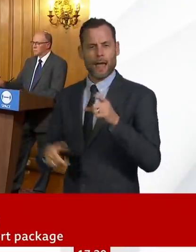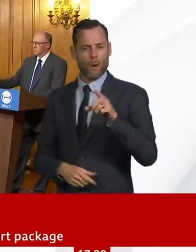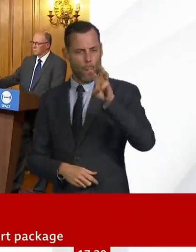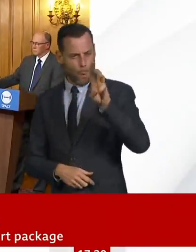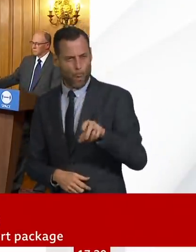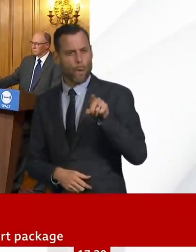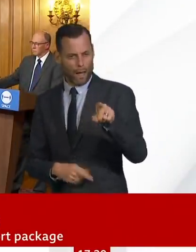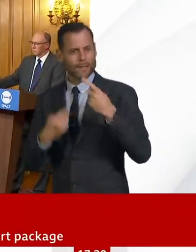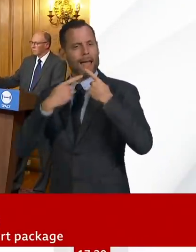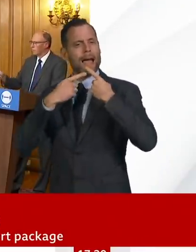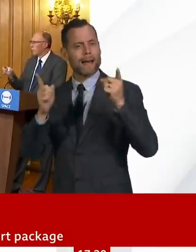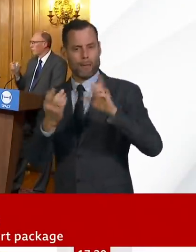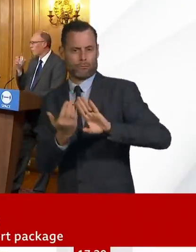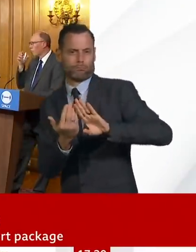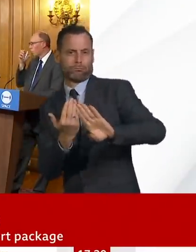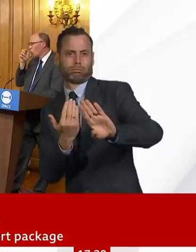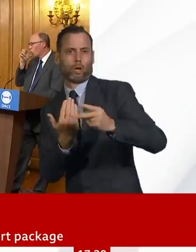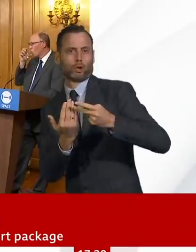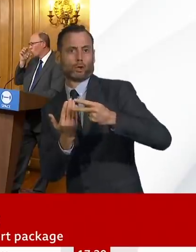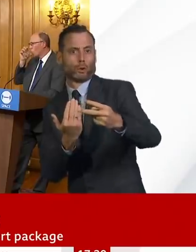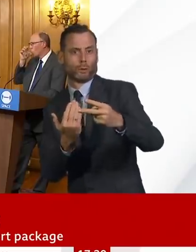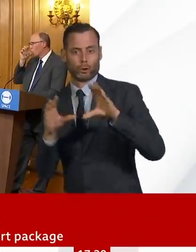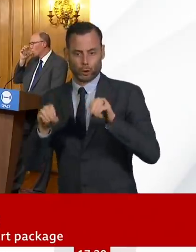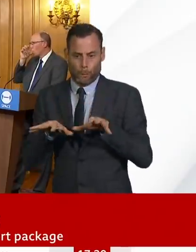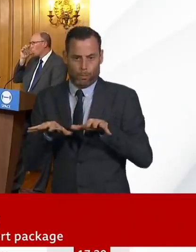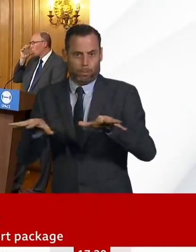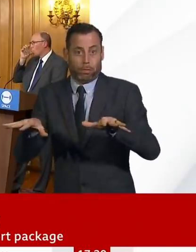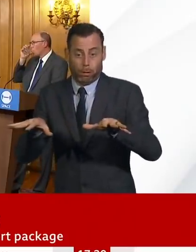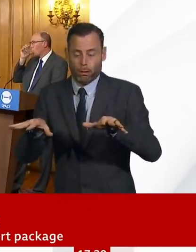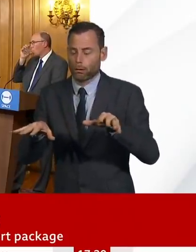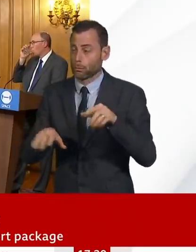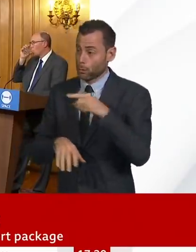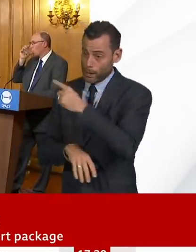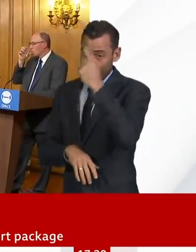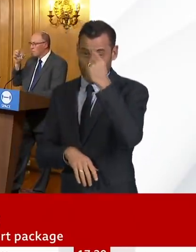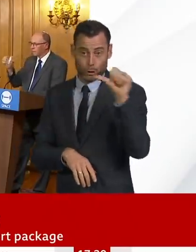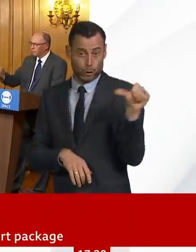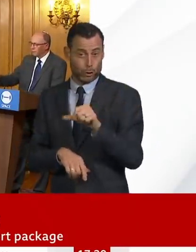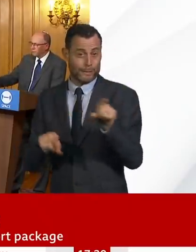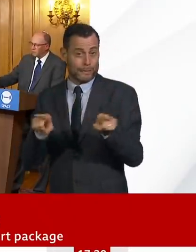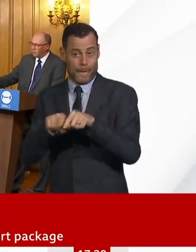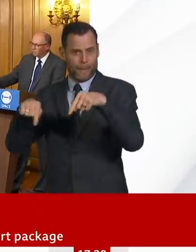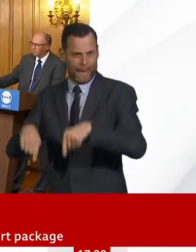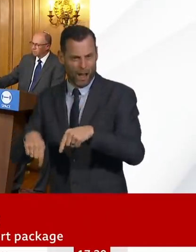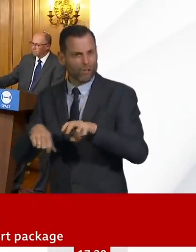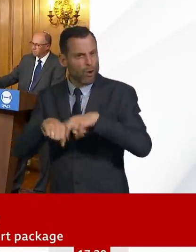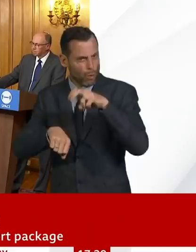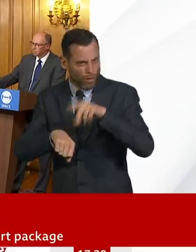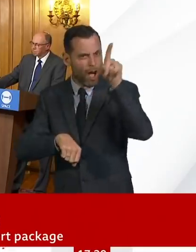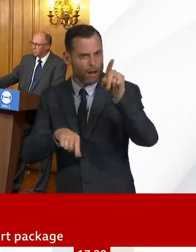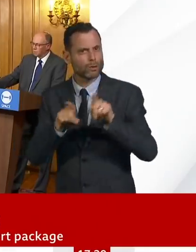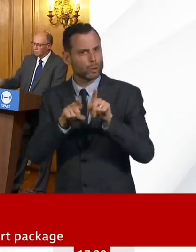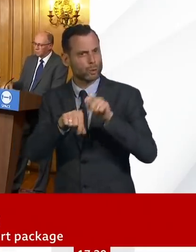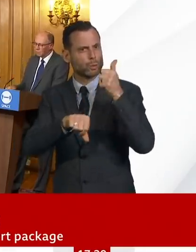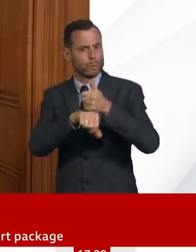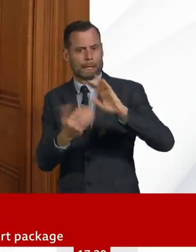short period of severe restrictions. Do you think that now should be the approach for England as well? Well, thank you very much,